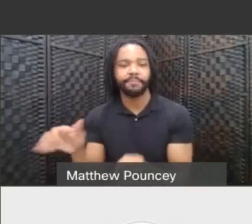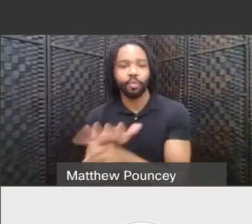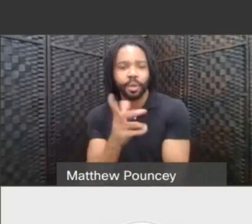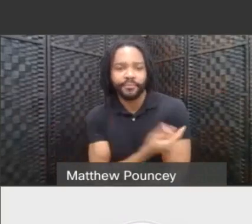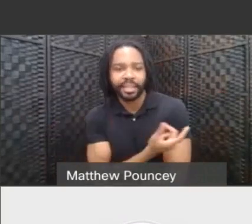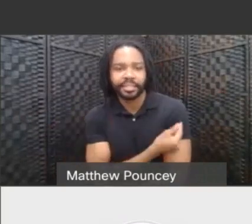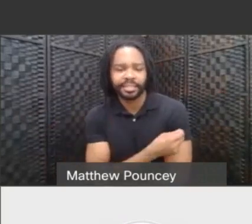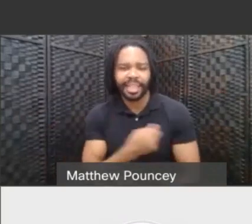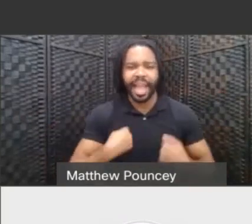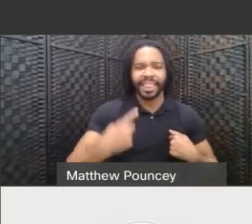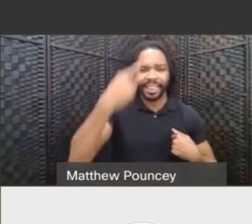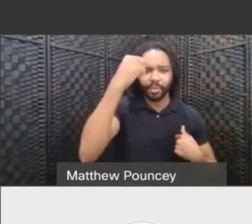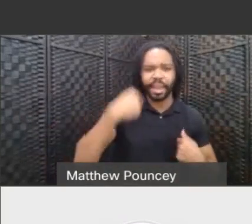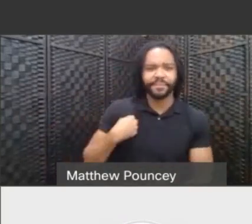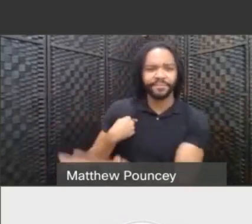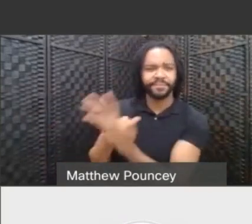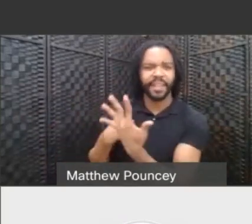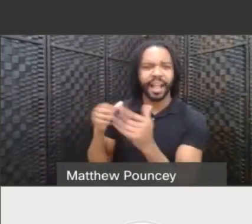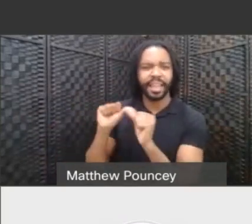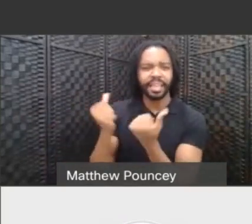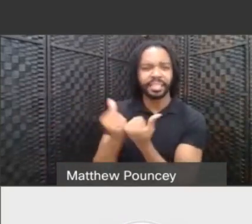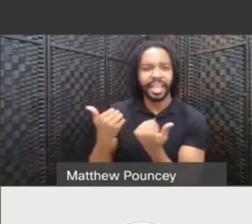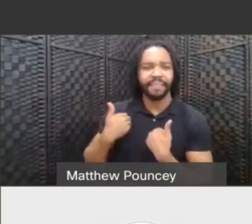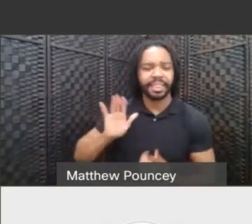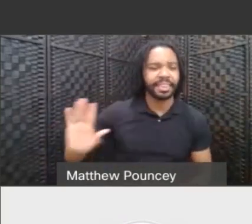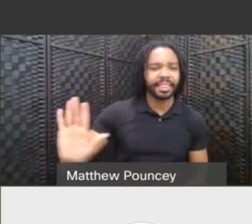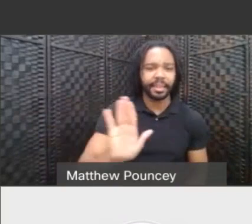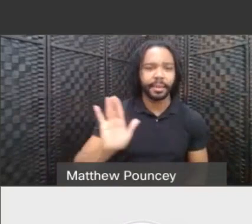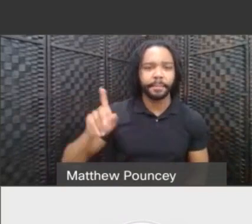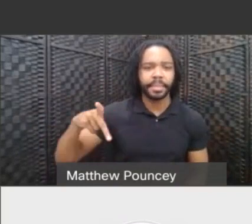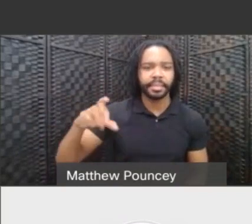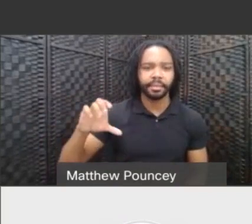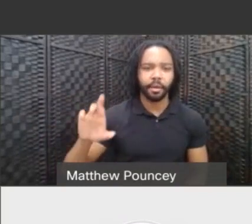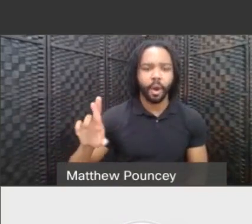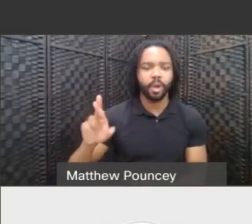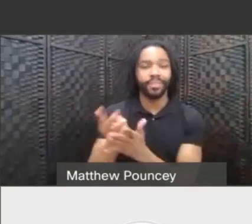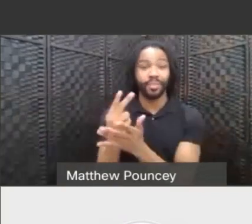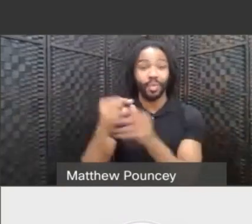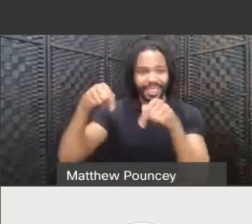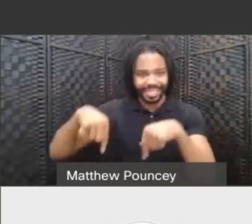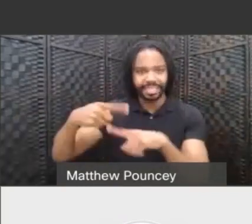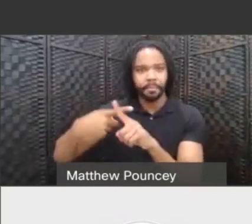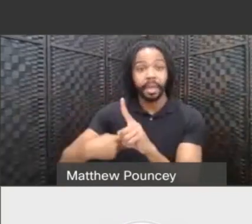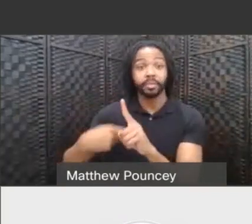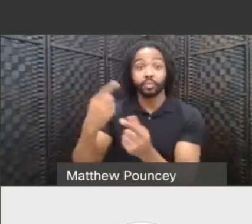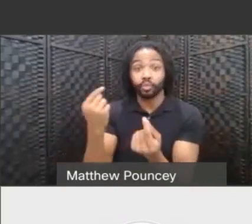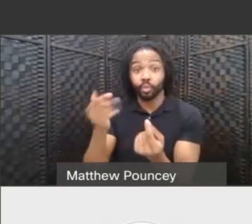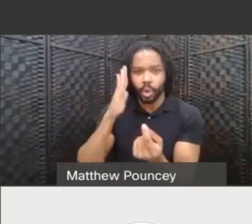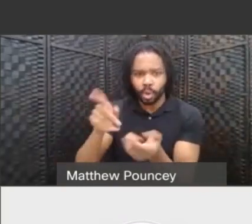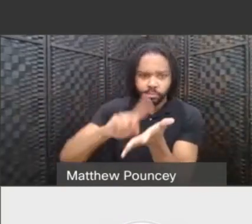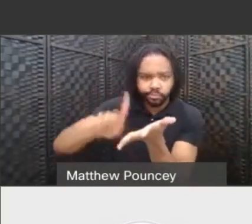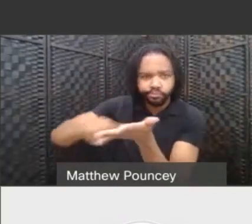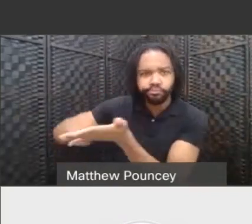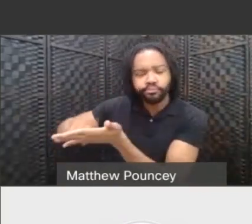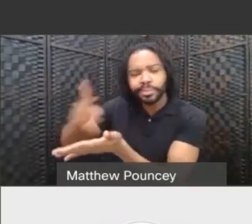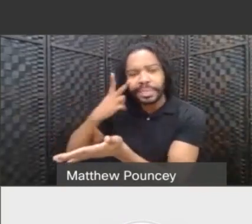think, 5 agencies that have their PCR reviews this month. And so part of that review will be whether people are current